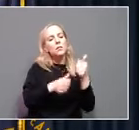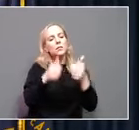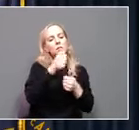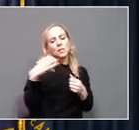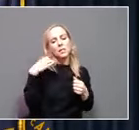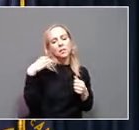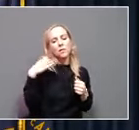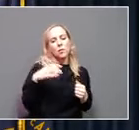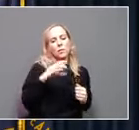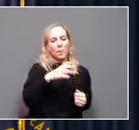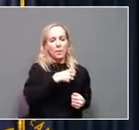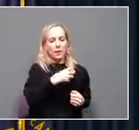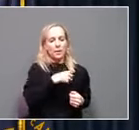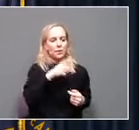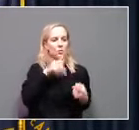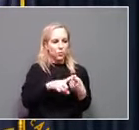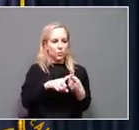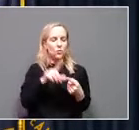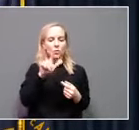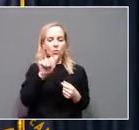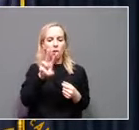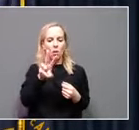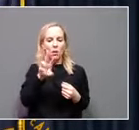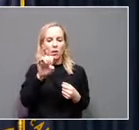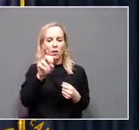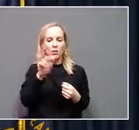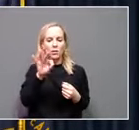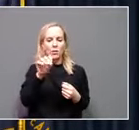Law Enforcement Council.